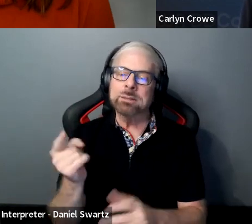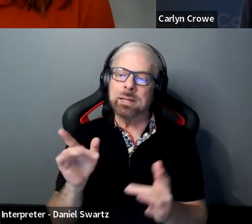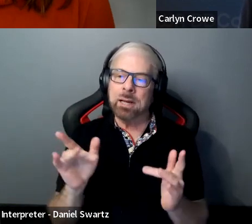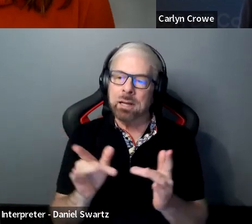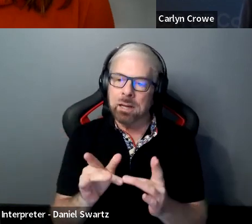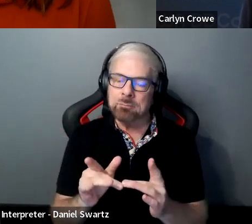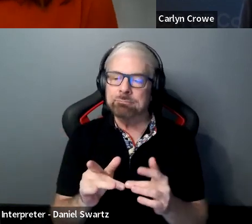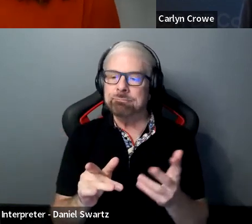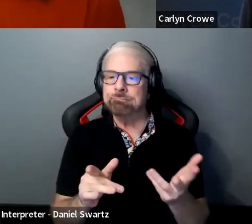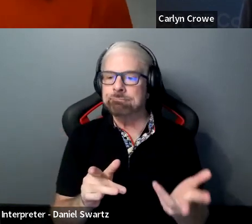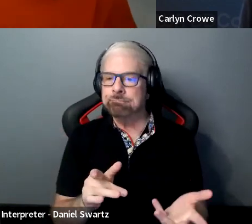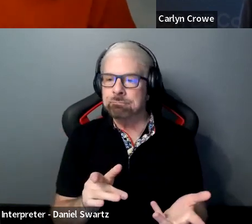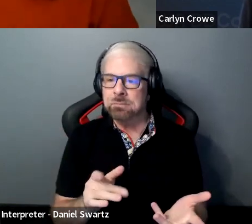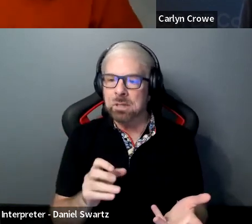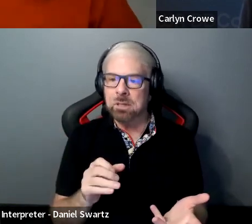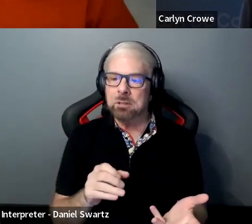are very